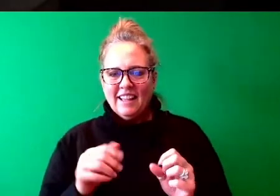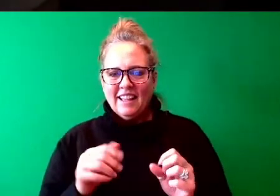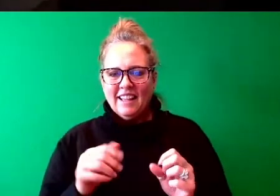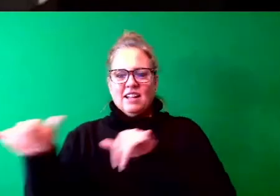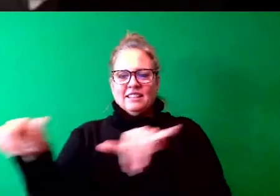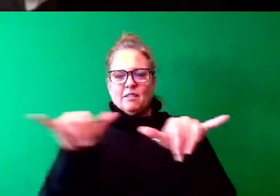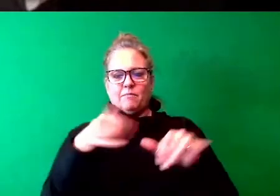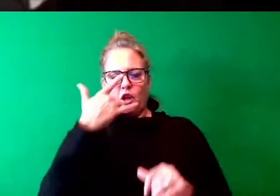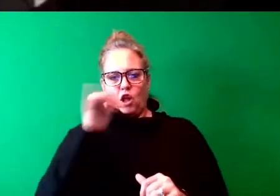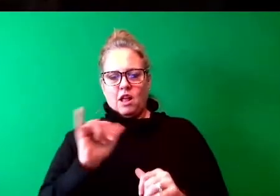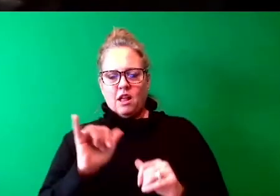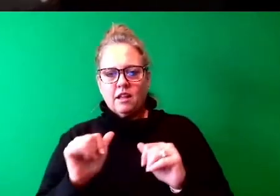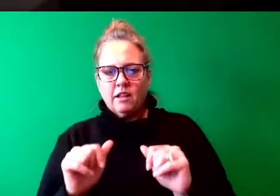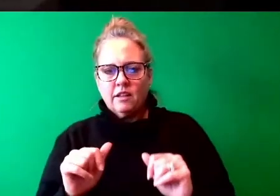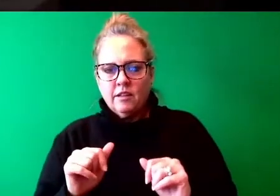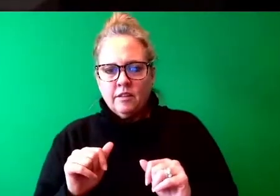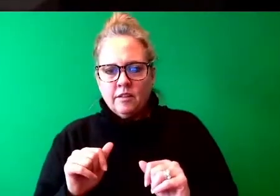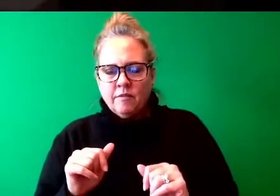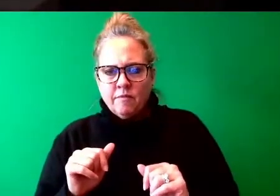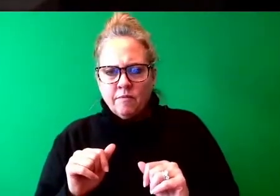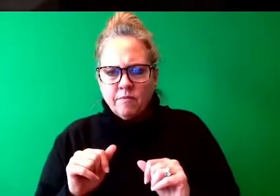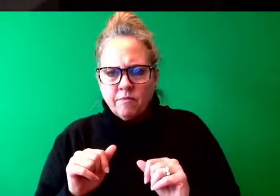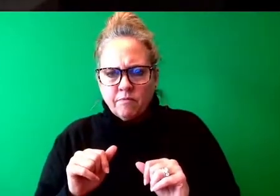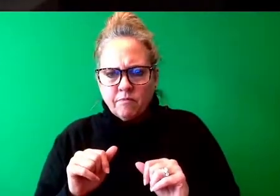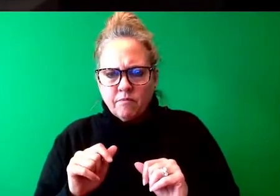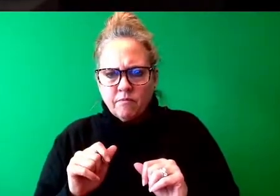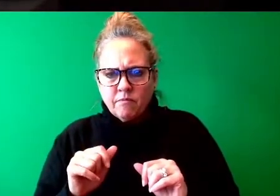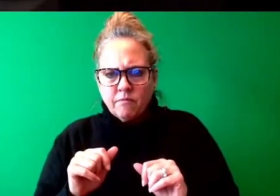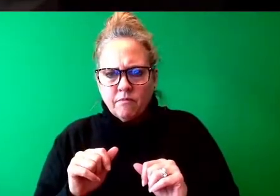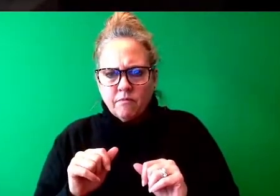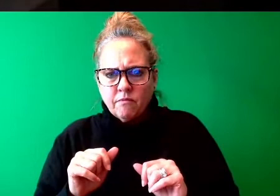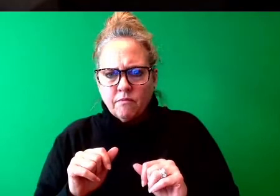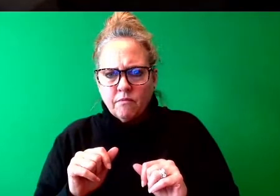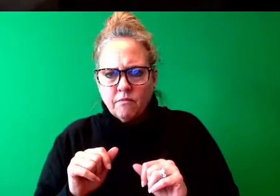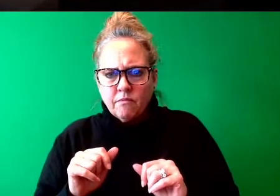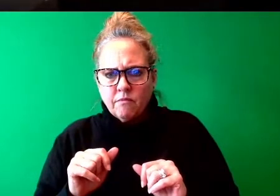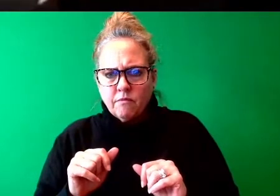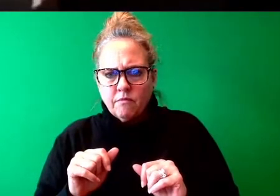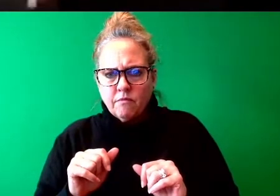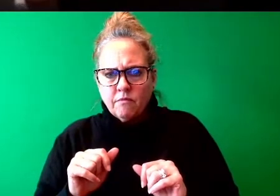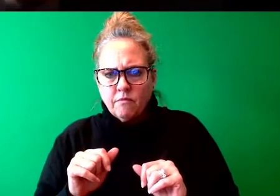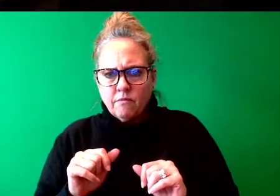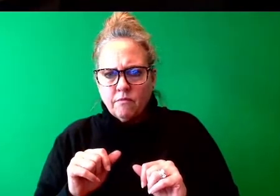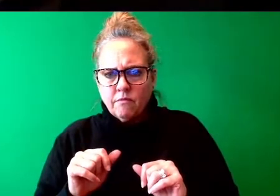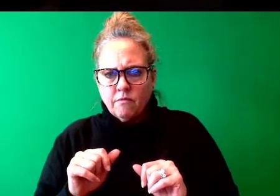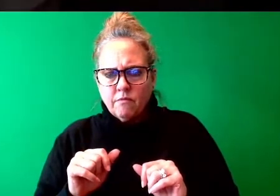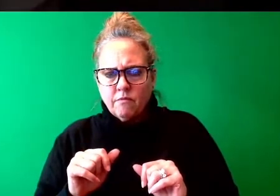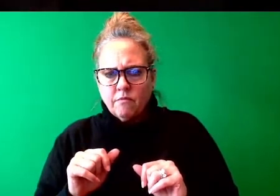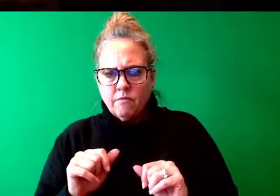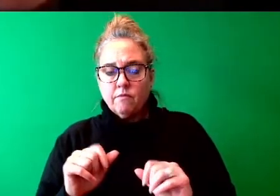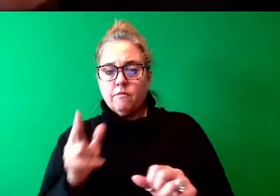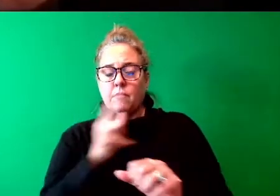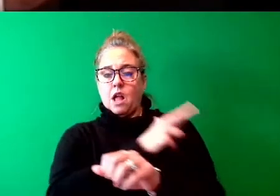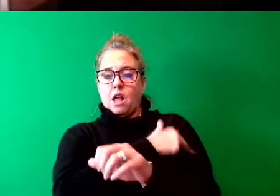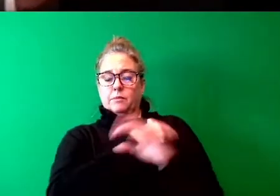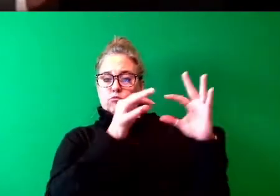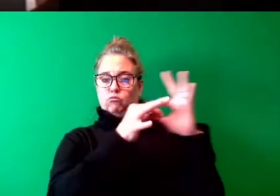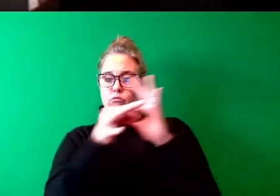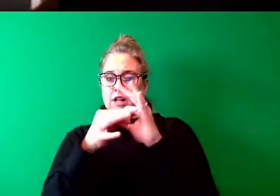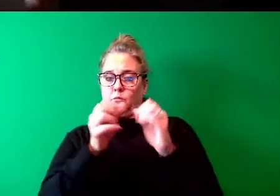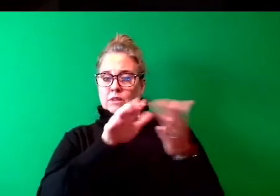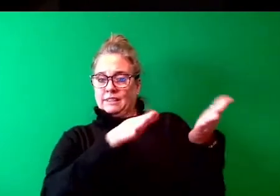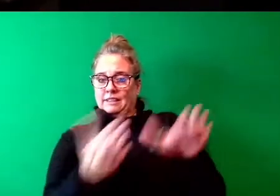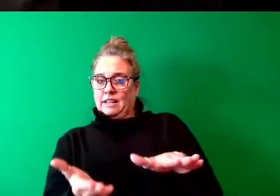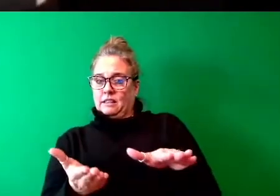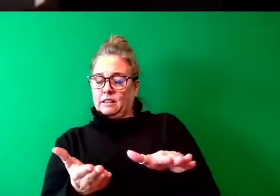same, but the top graph is cases, middle graph is hospitalizations, and the bottom graph is deaths. Clearly, visually, if you just